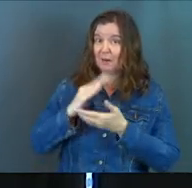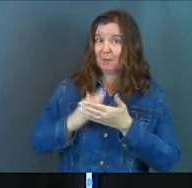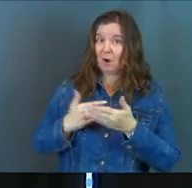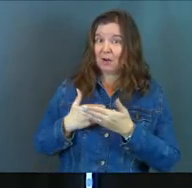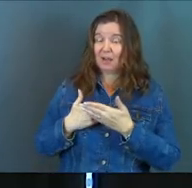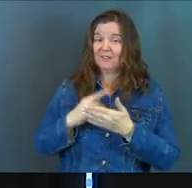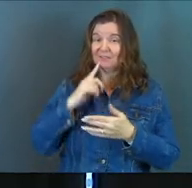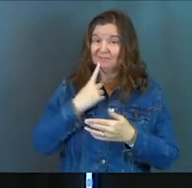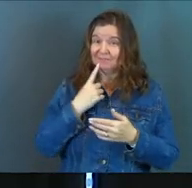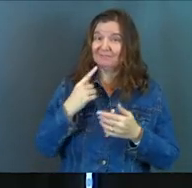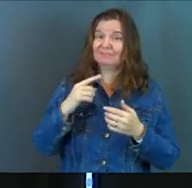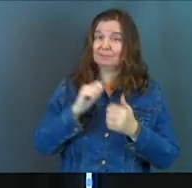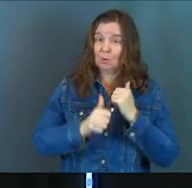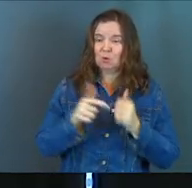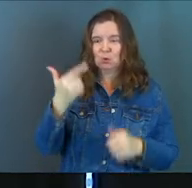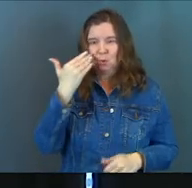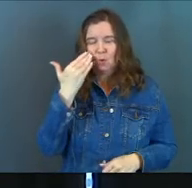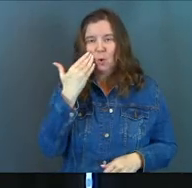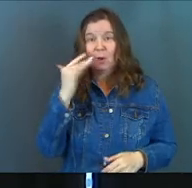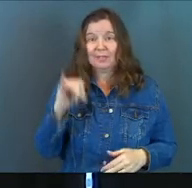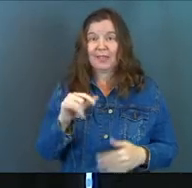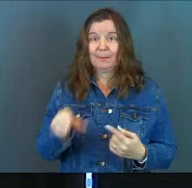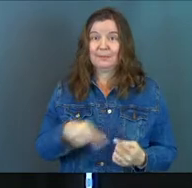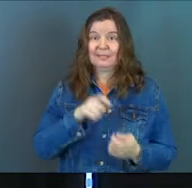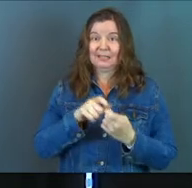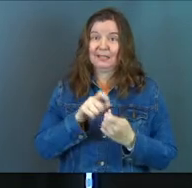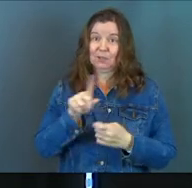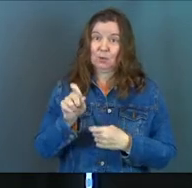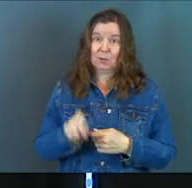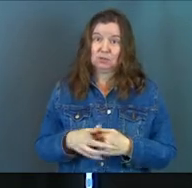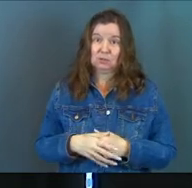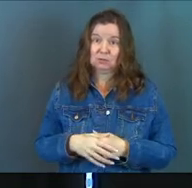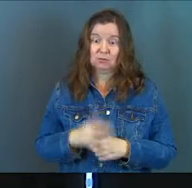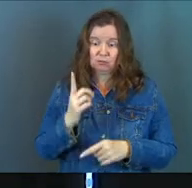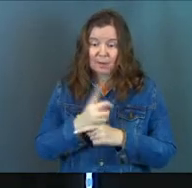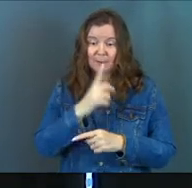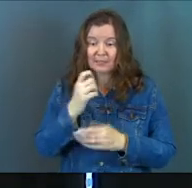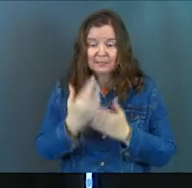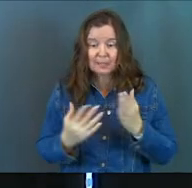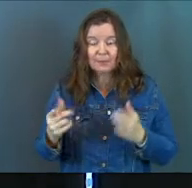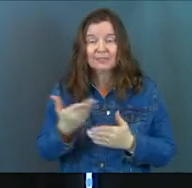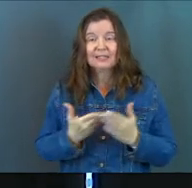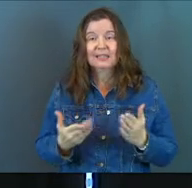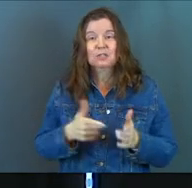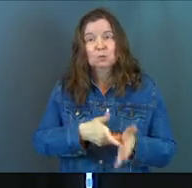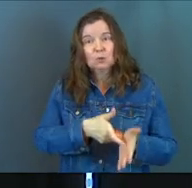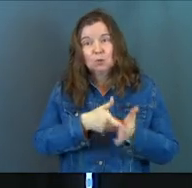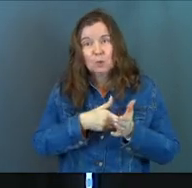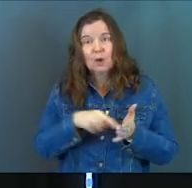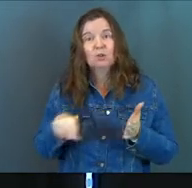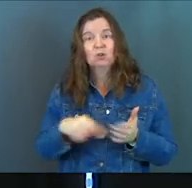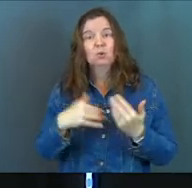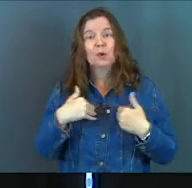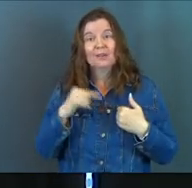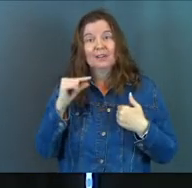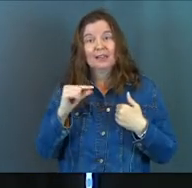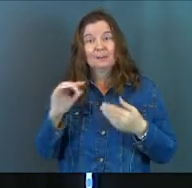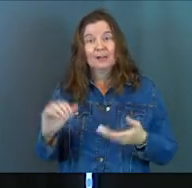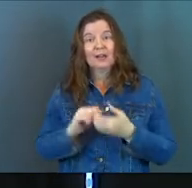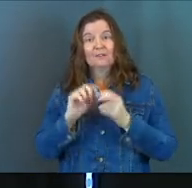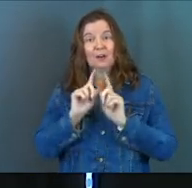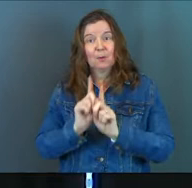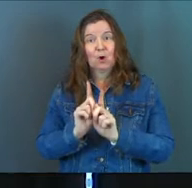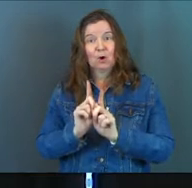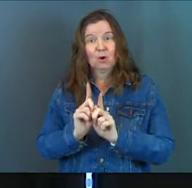of extreme sports, you know that particular question, right? Because some of these things require that you have a little